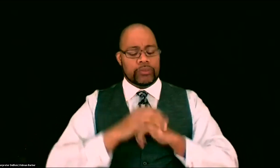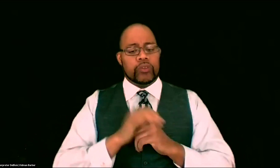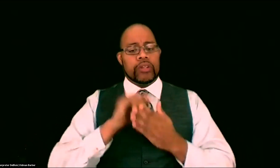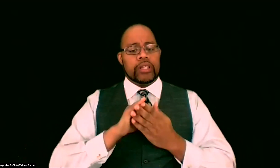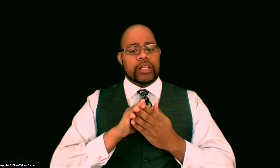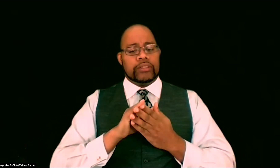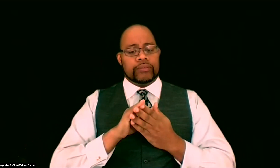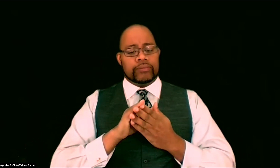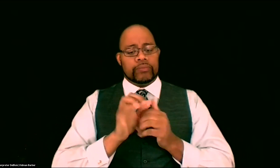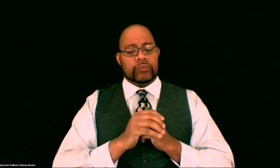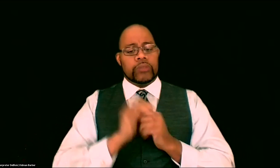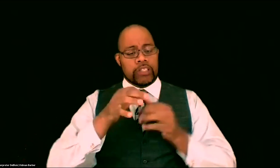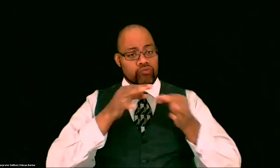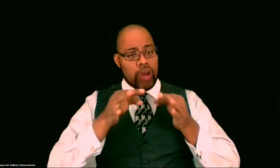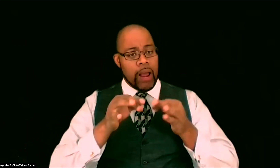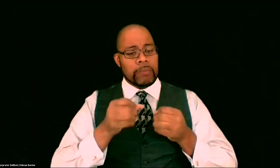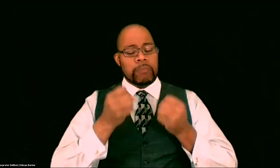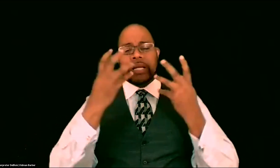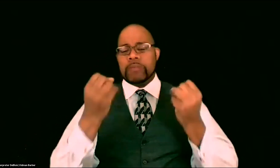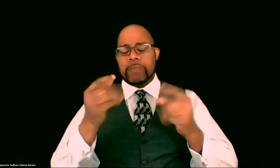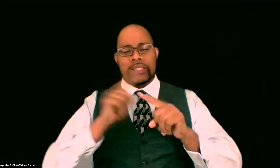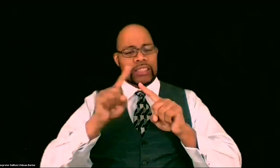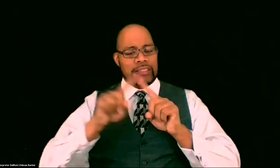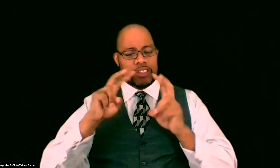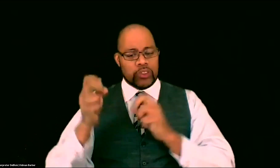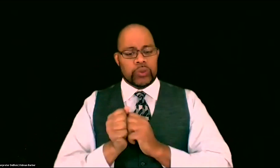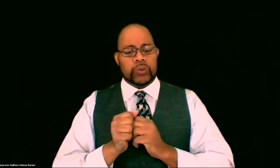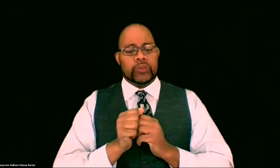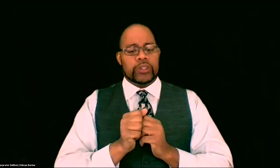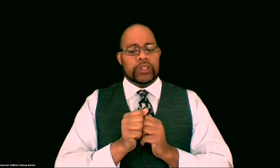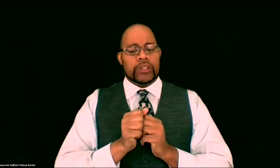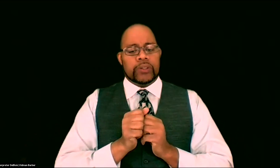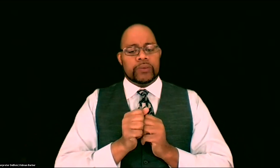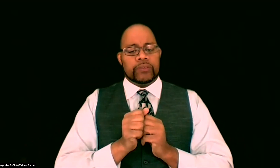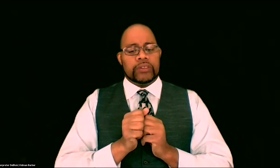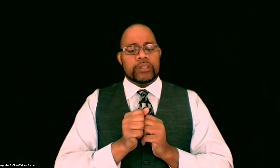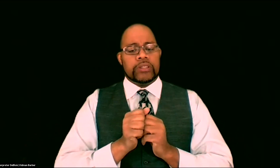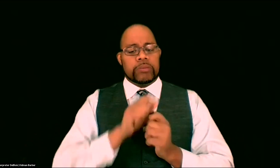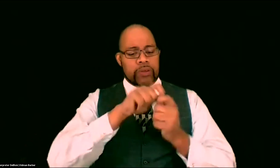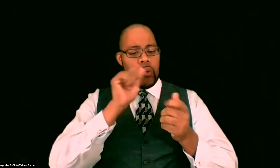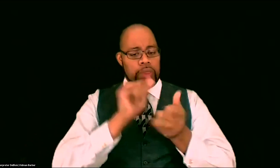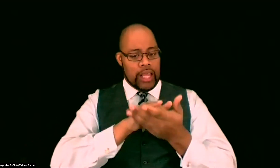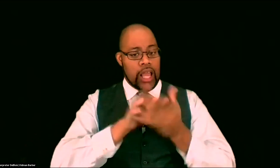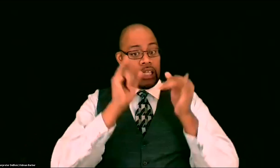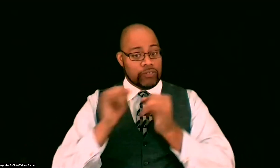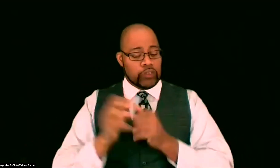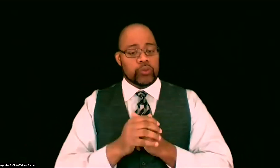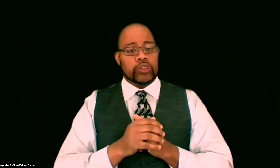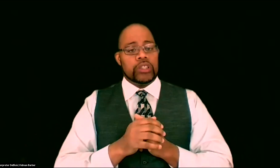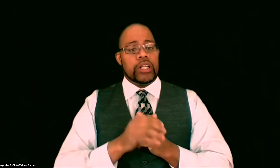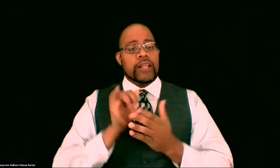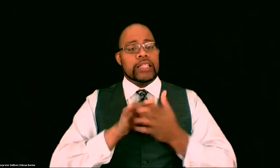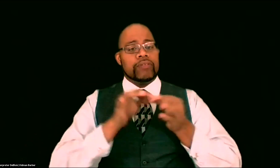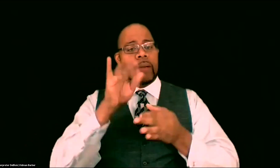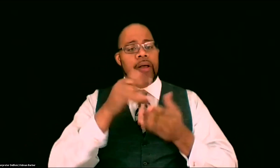do 16S, you can describe hundreds of thousands of species within the gut microbiota of an individual. That's sort of defined by